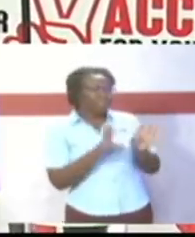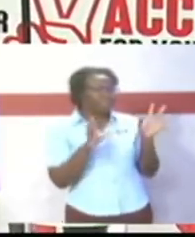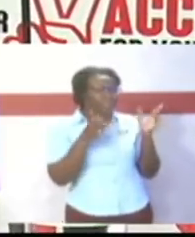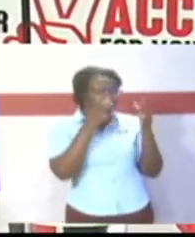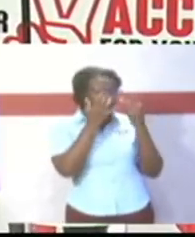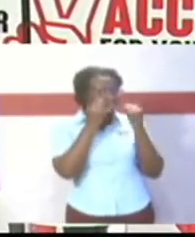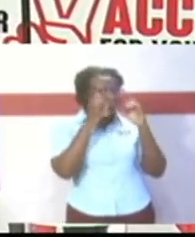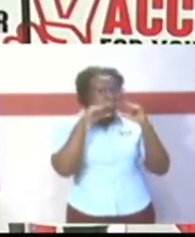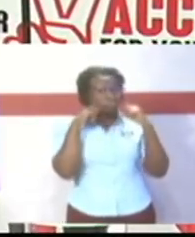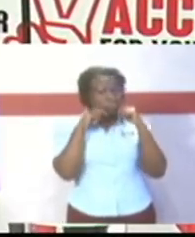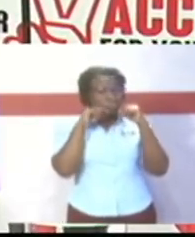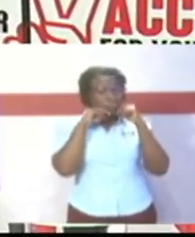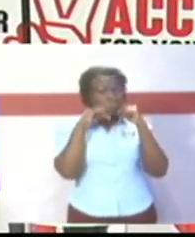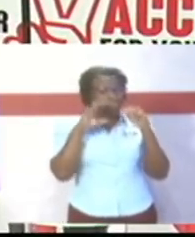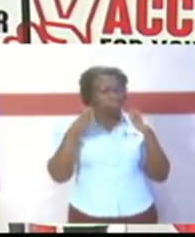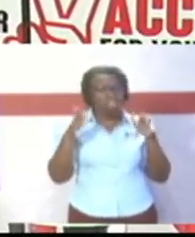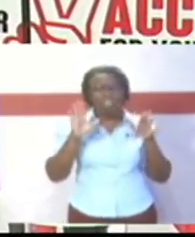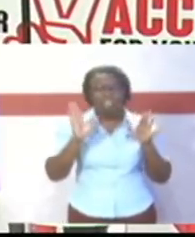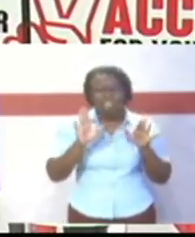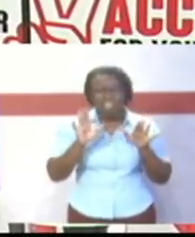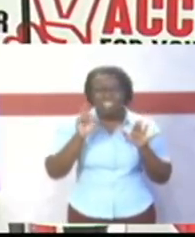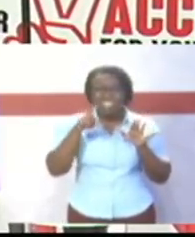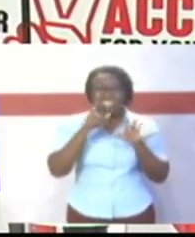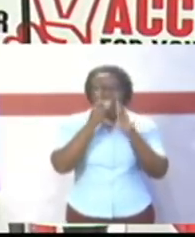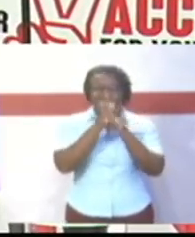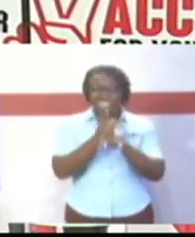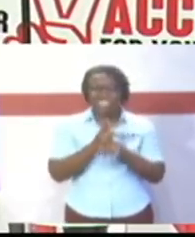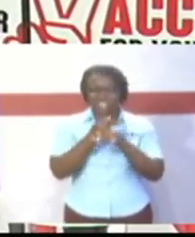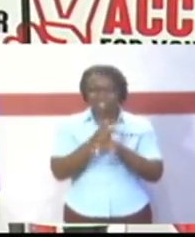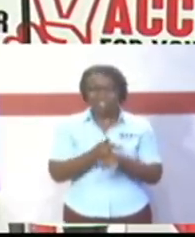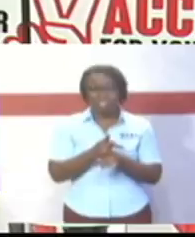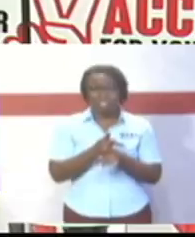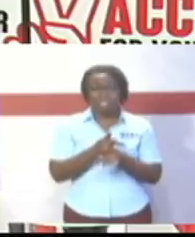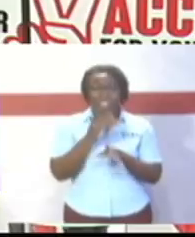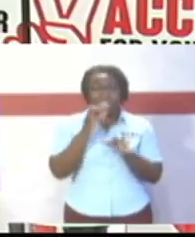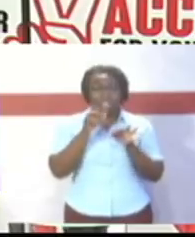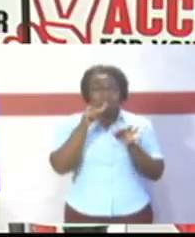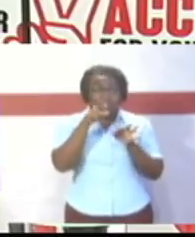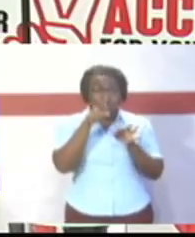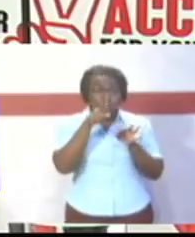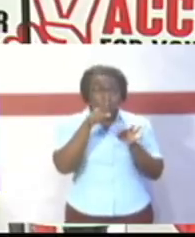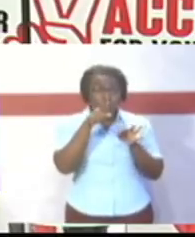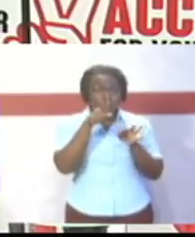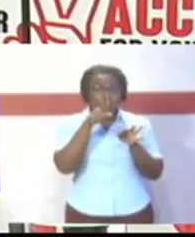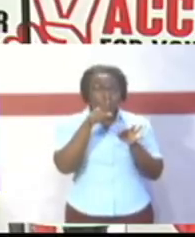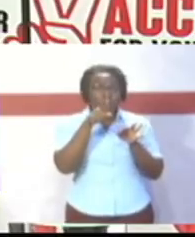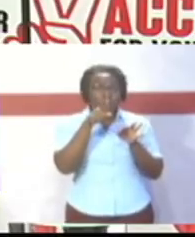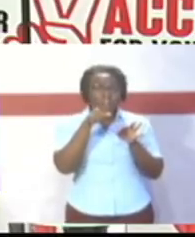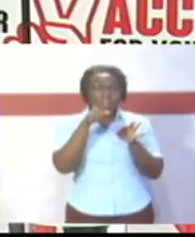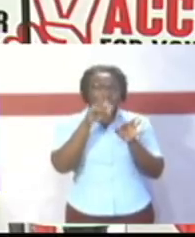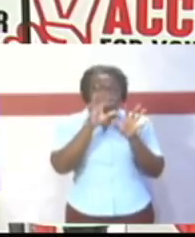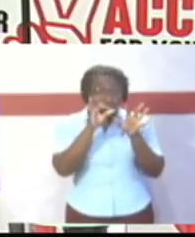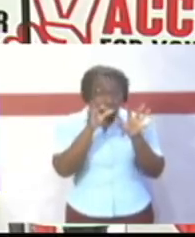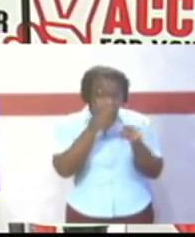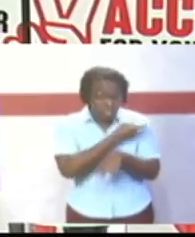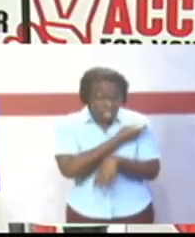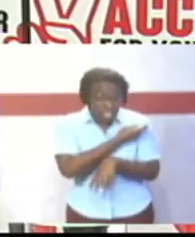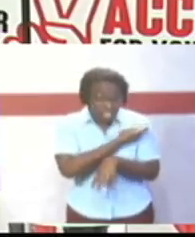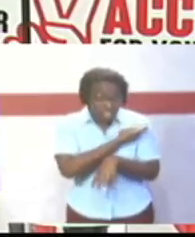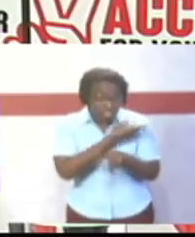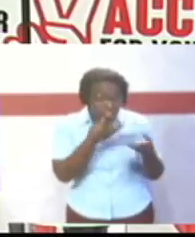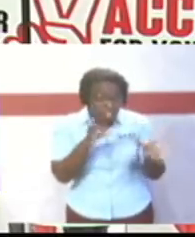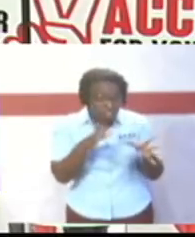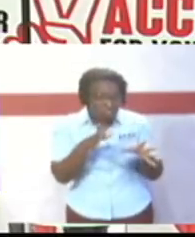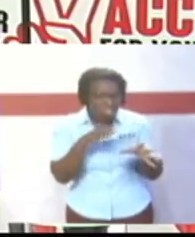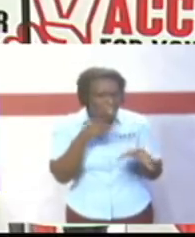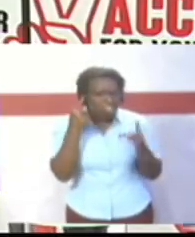vaccinated. If you are vaccinated as an individual or a family, don't let your guard down at this time.